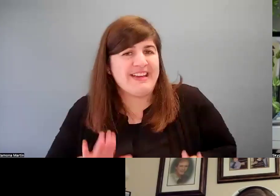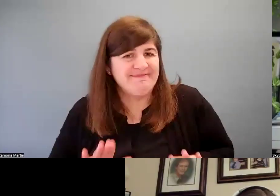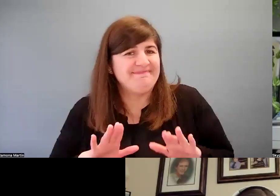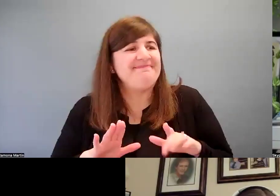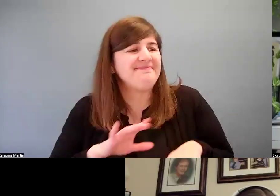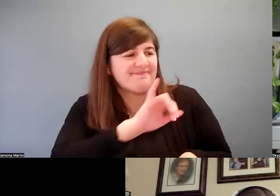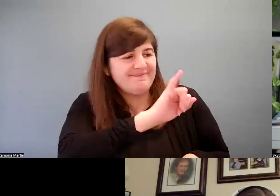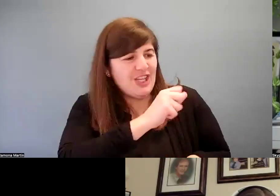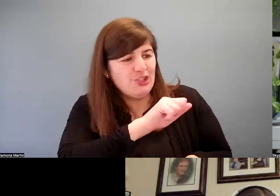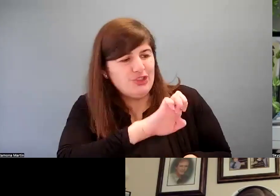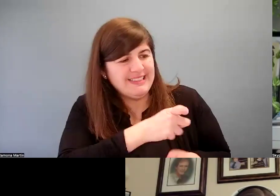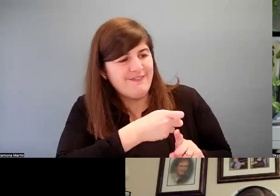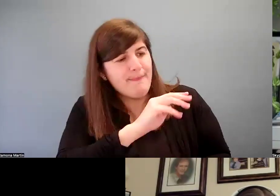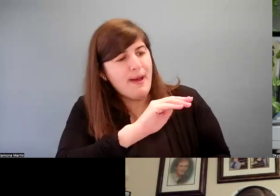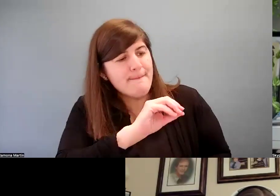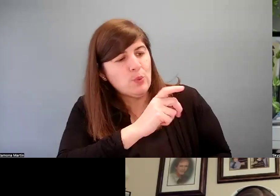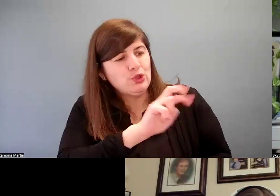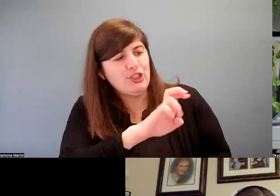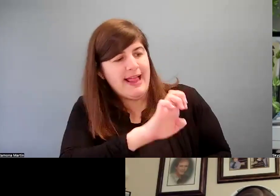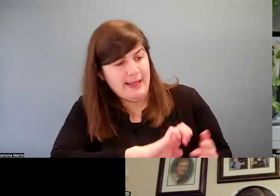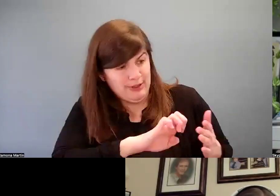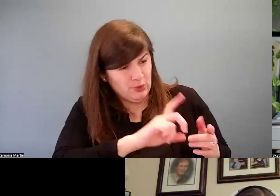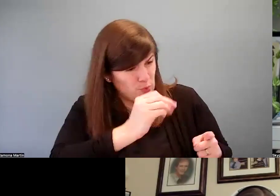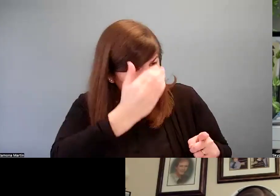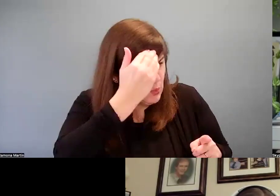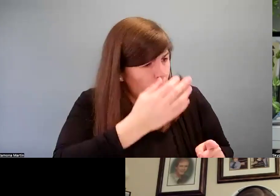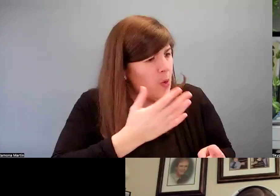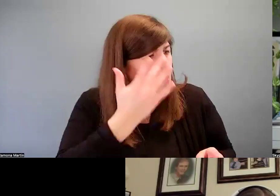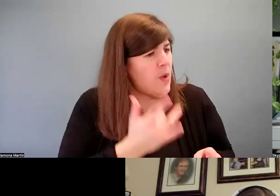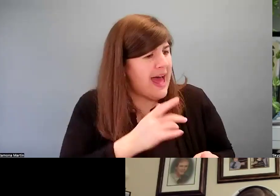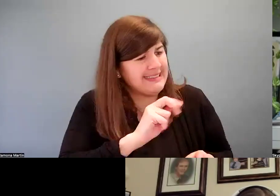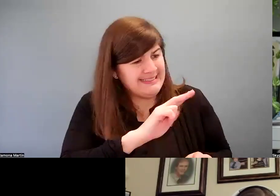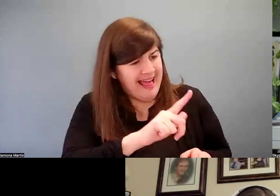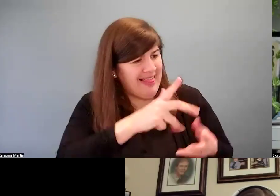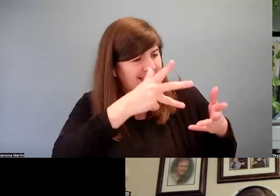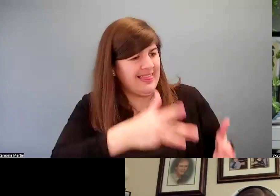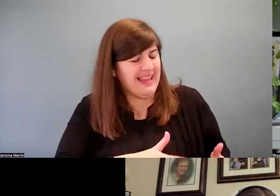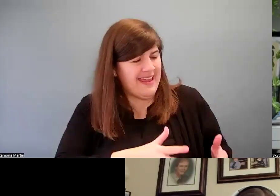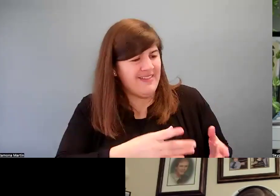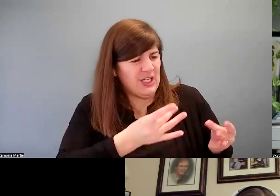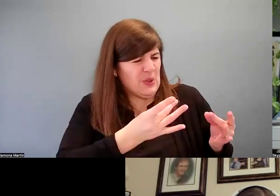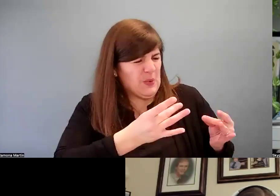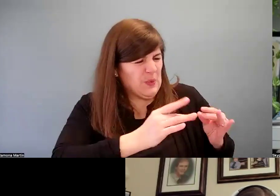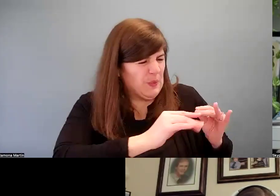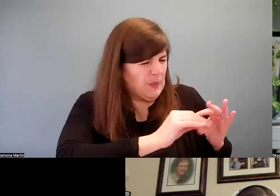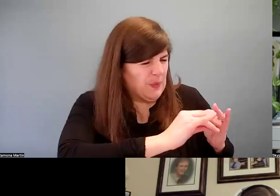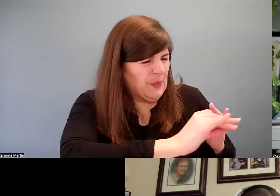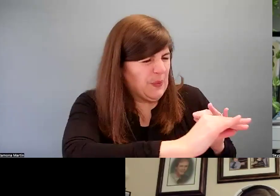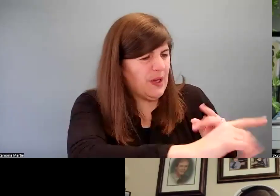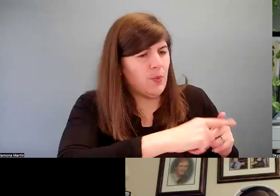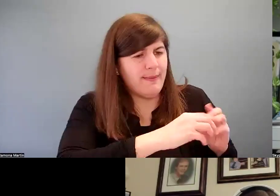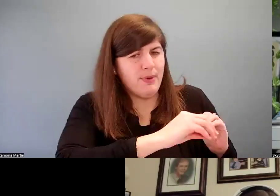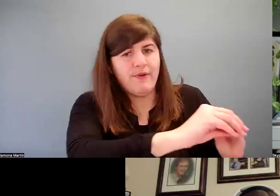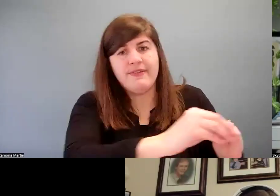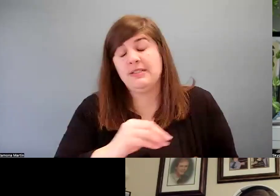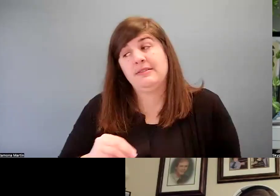from Mosier Elementary wants to know, do you know why snails leave a trail of goo? So snails are